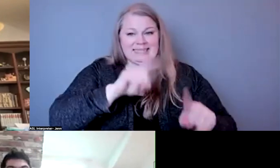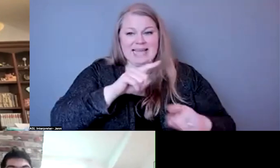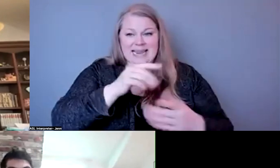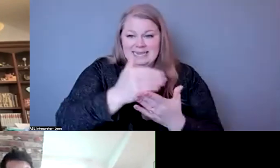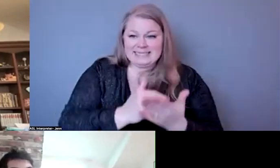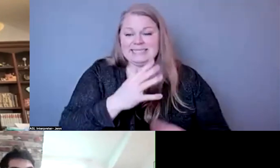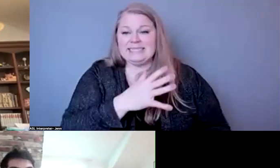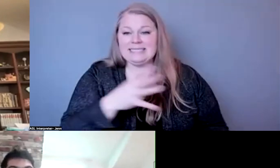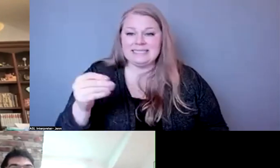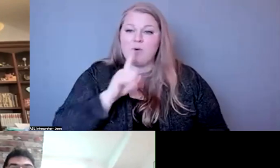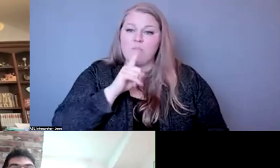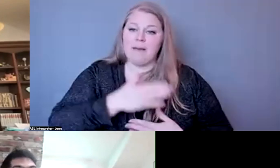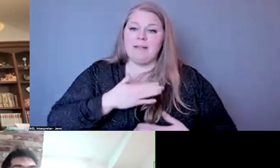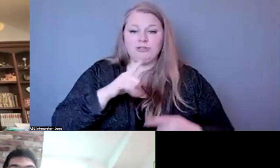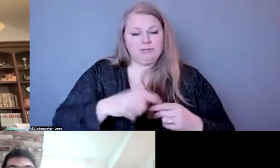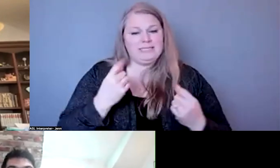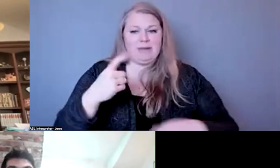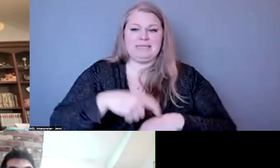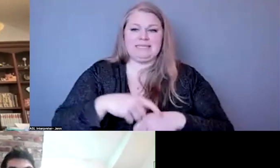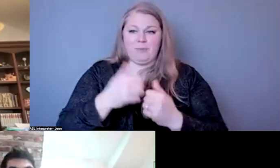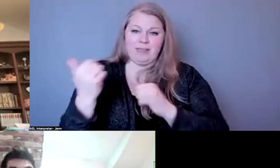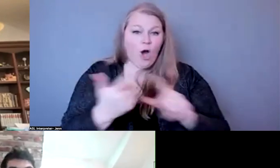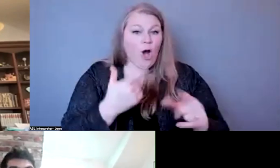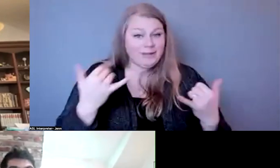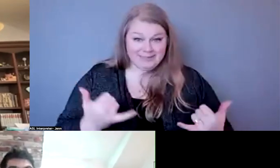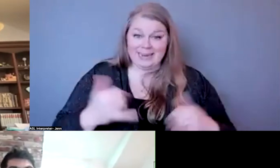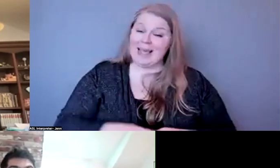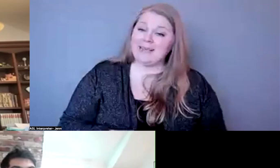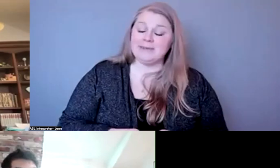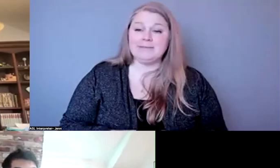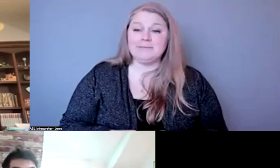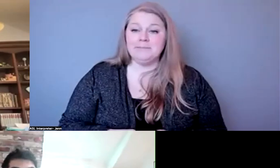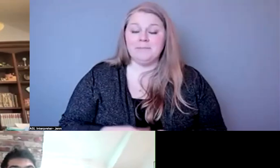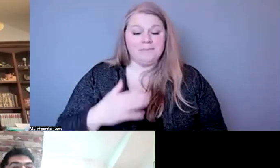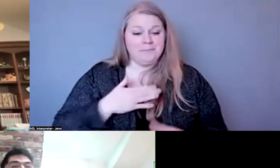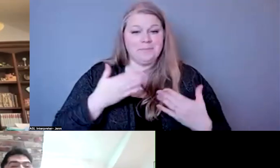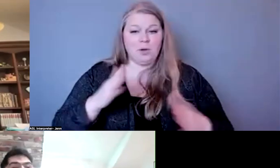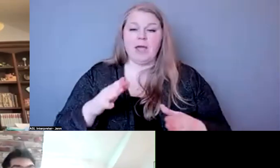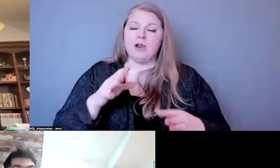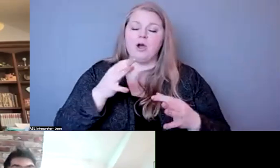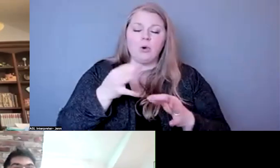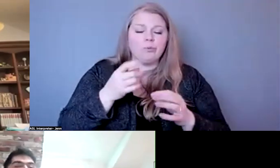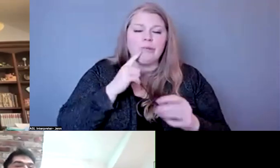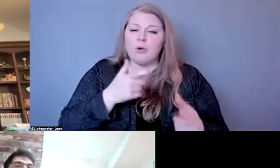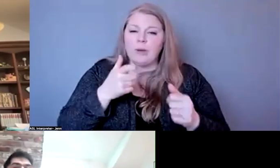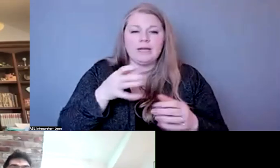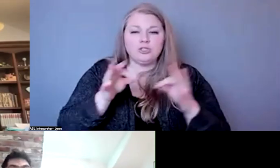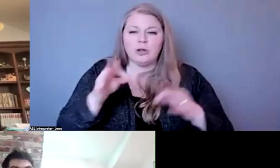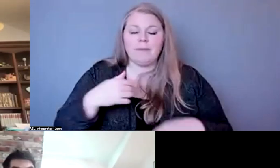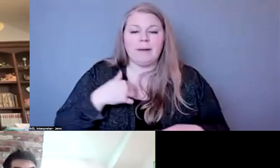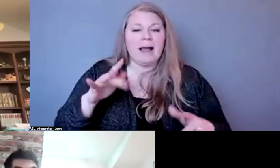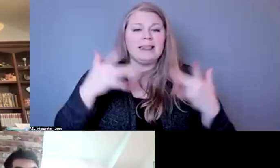and a real pleasure to be spending time with everybody today. By way of a quick description, I'm a